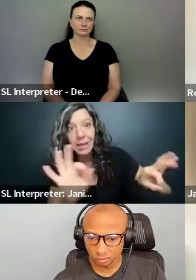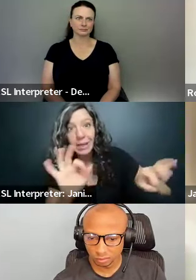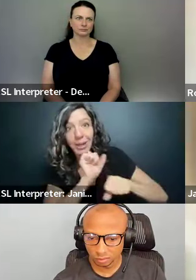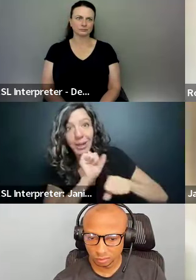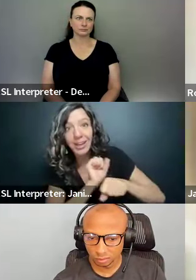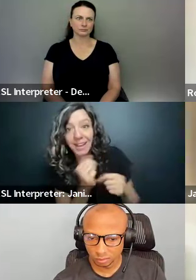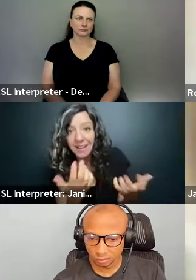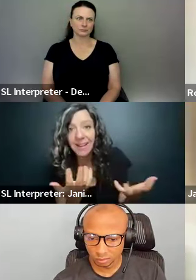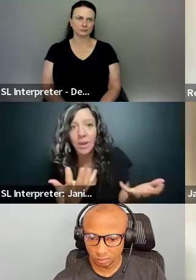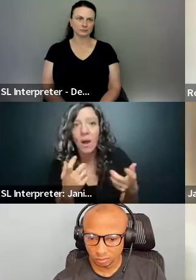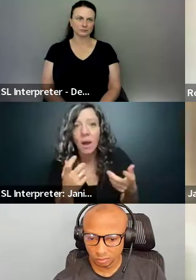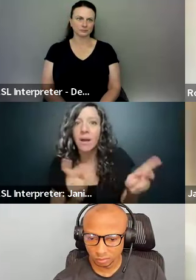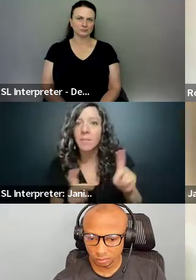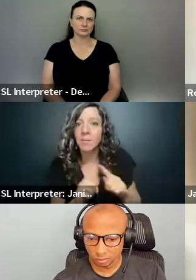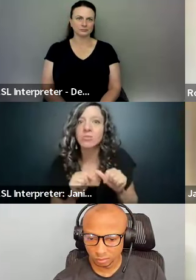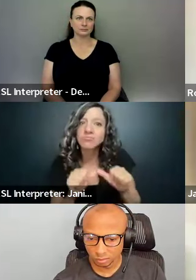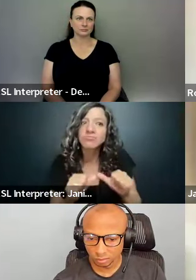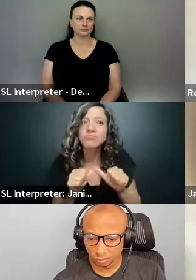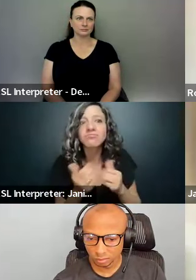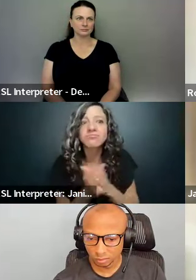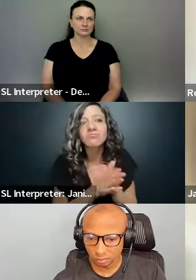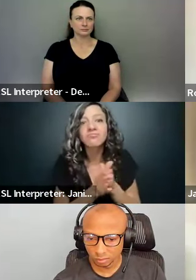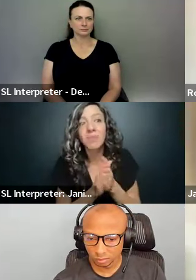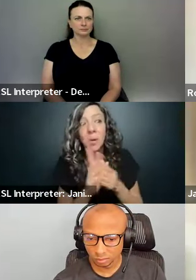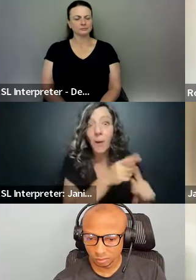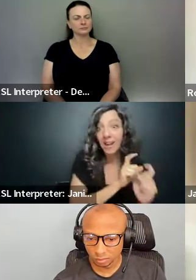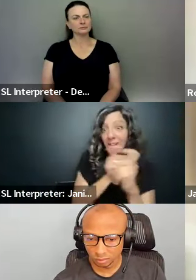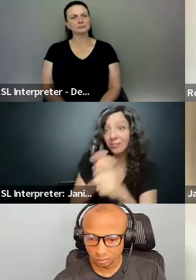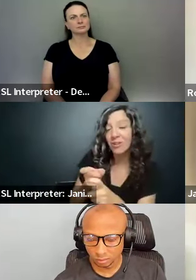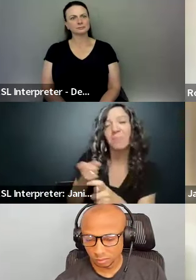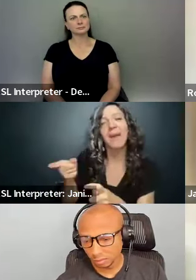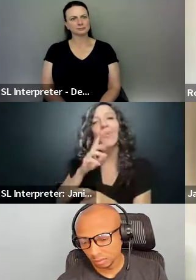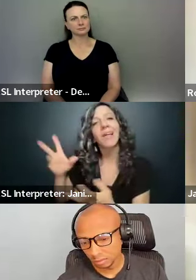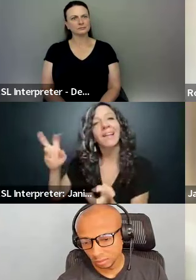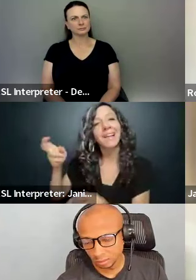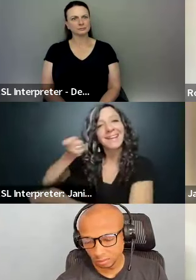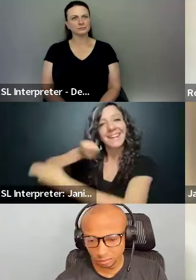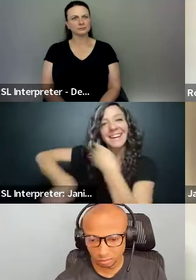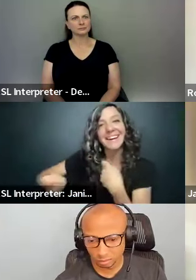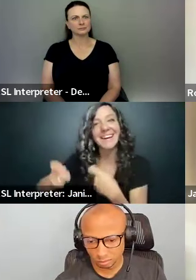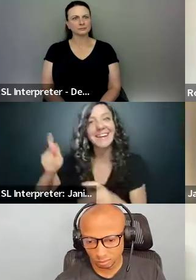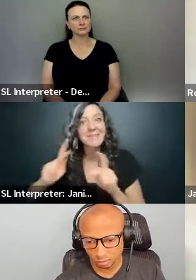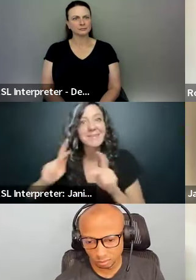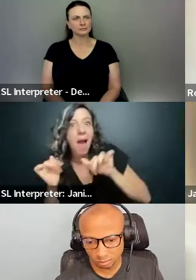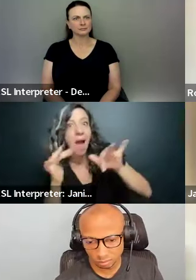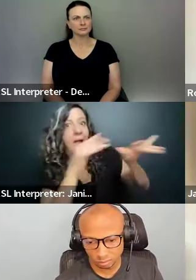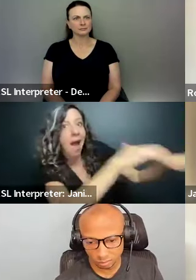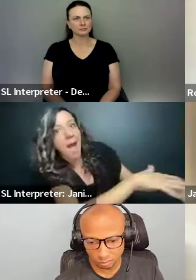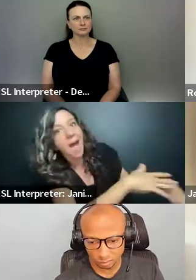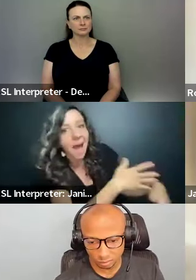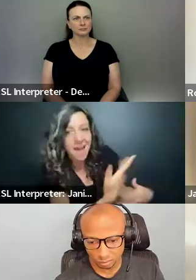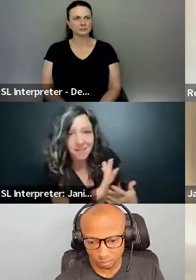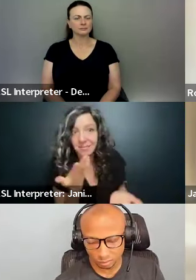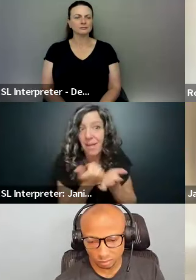people motivated when they do contribute. And I mean, if it helps them professionally, you know, like maybe they can help